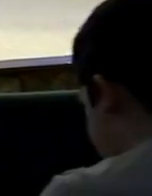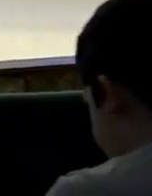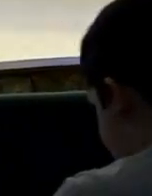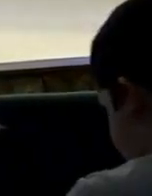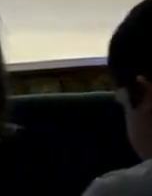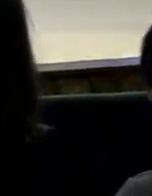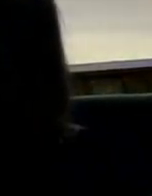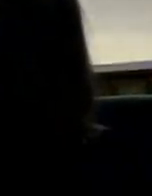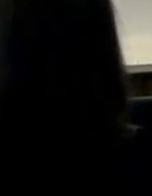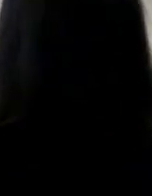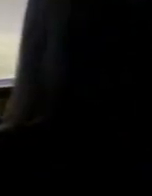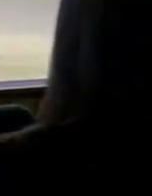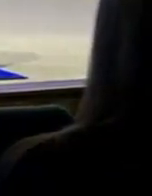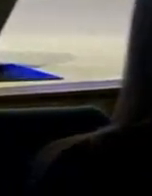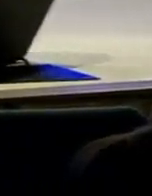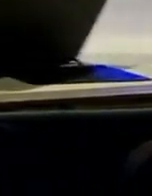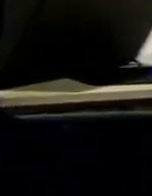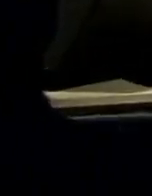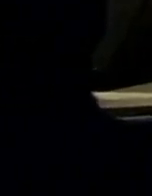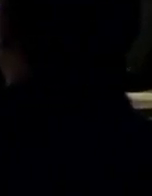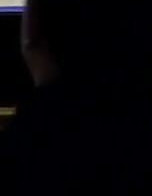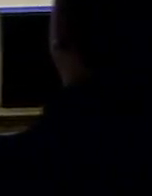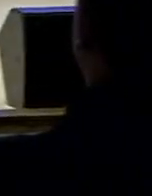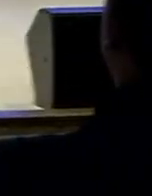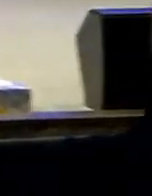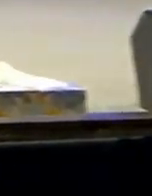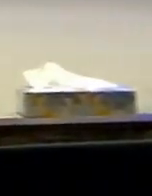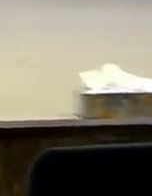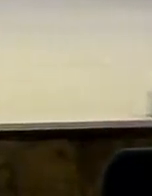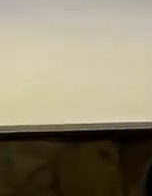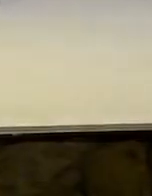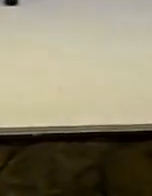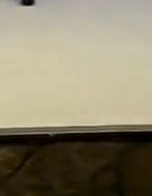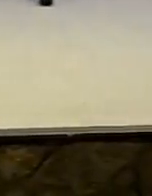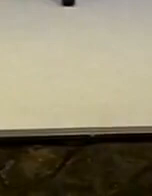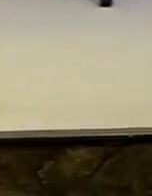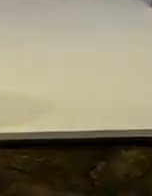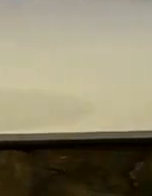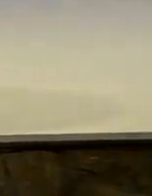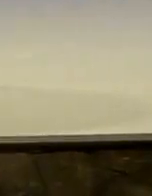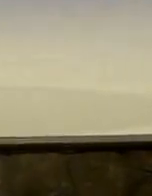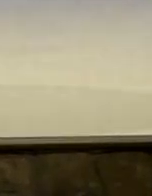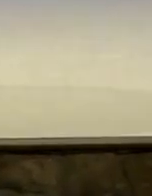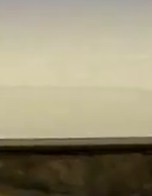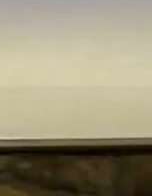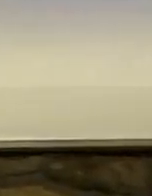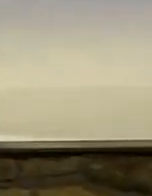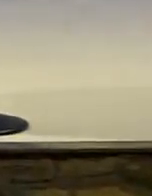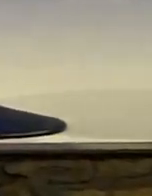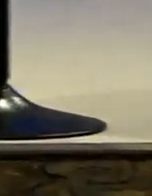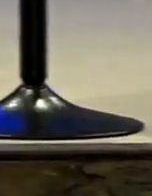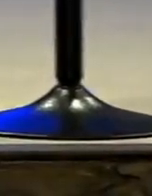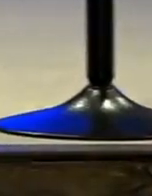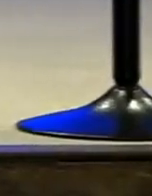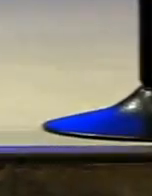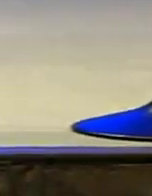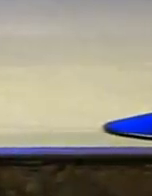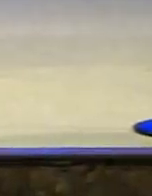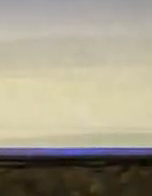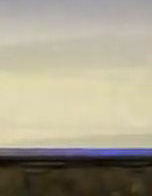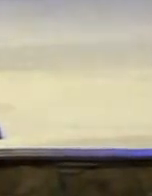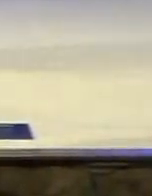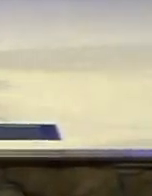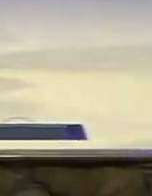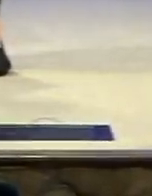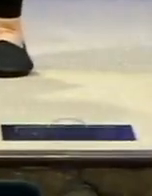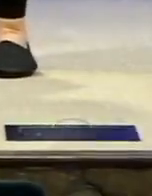who are called according to his purposes. And the Bible says what? In everything. Come on, in